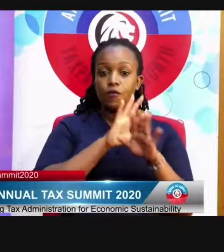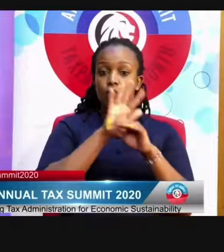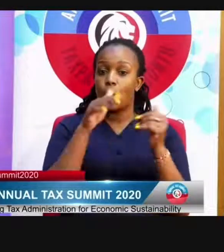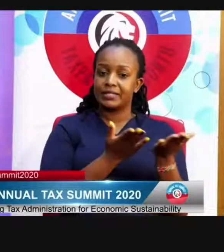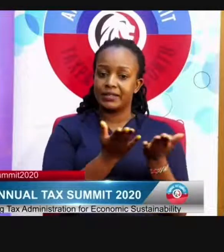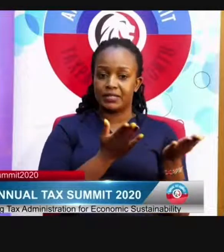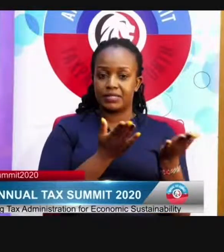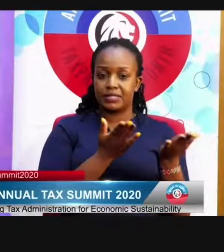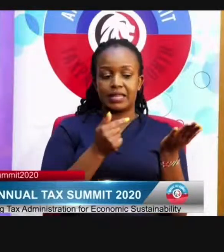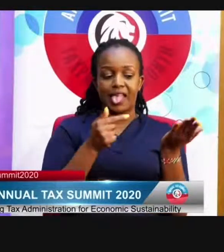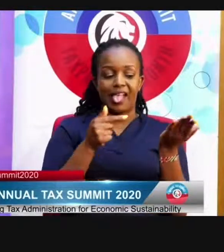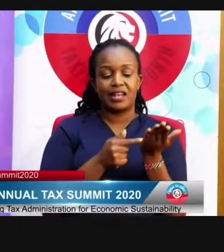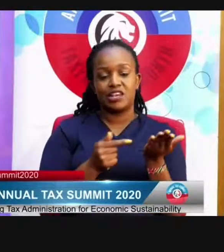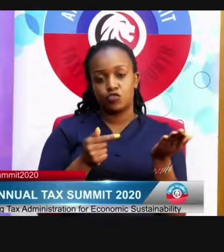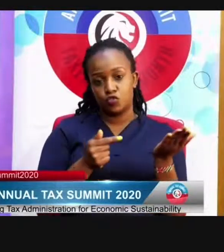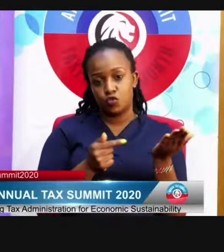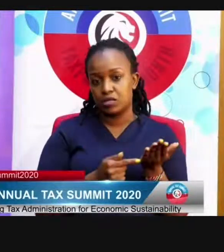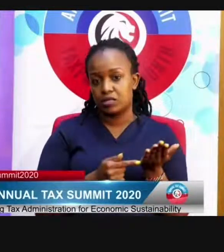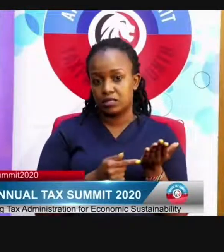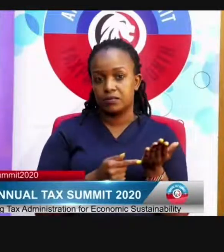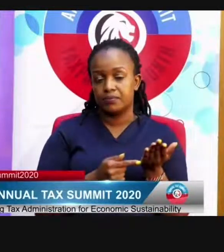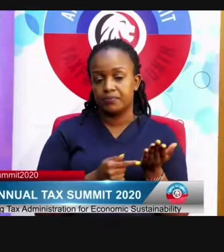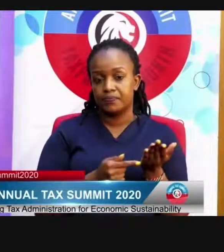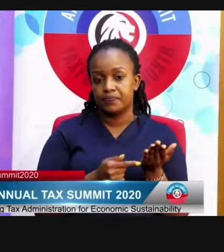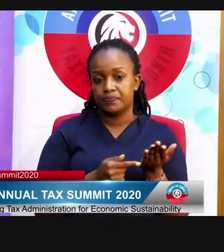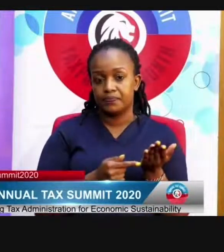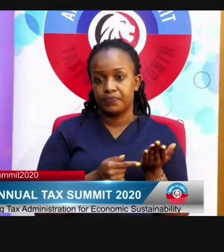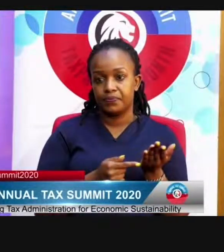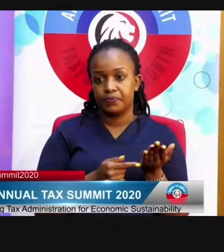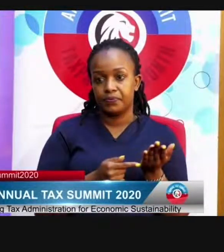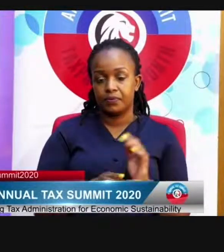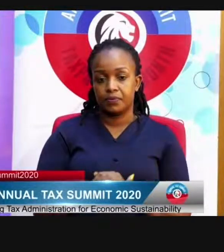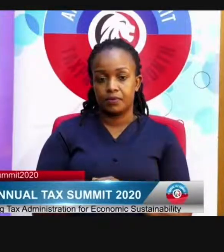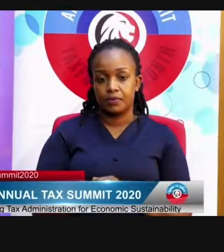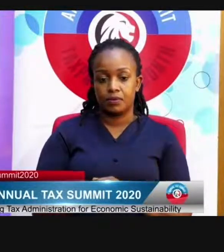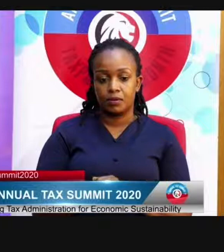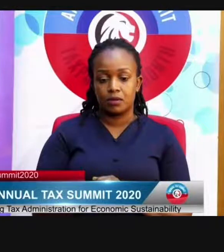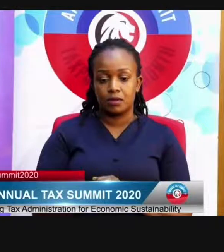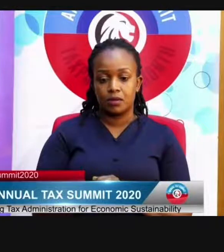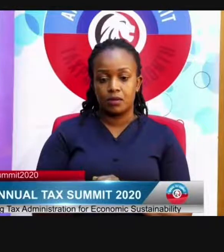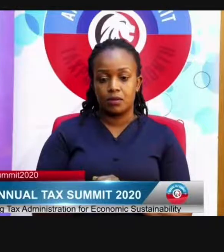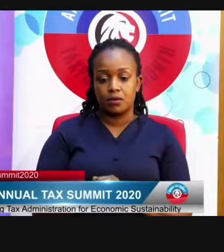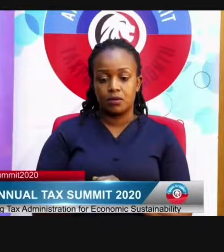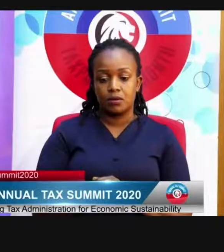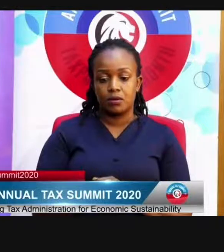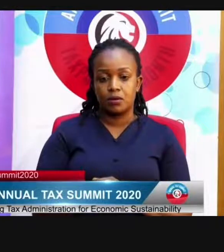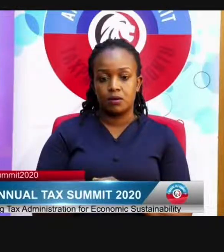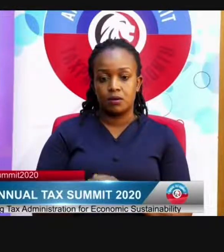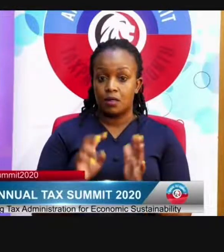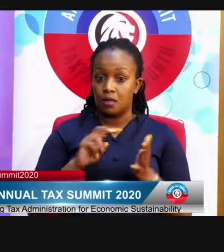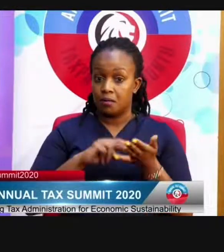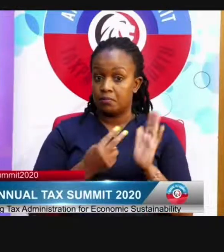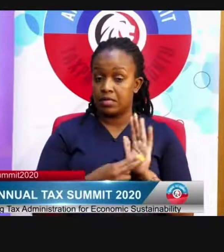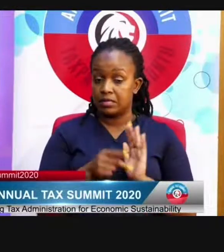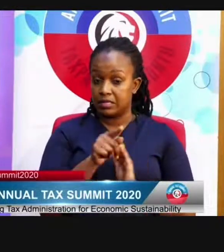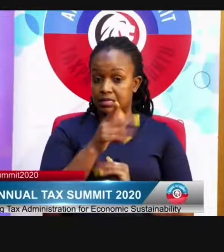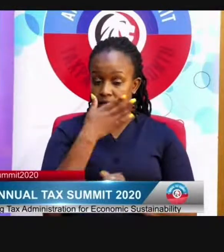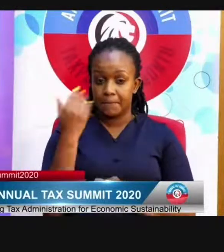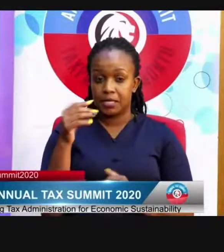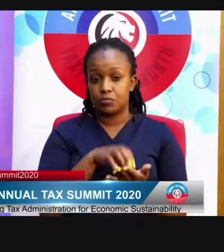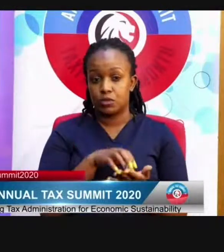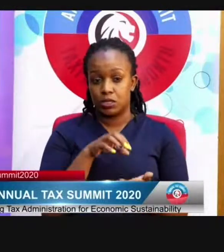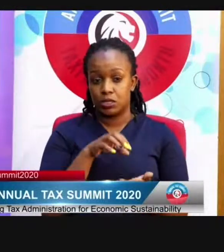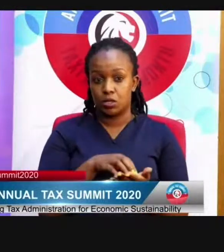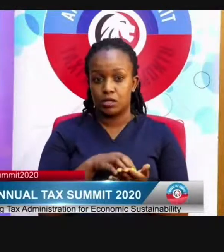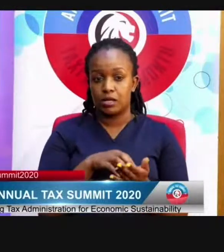electronic or have been digitized. And that puts us in a much, much better position even going forward. And it